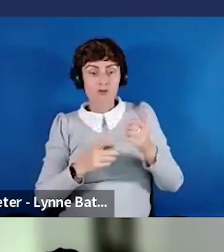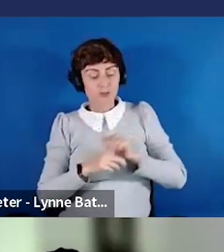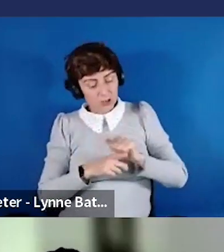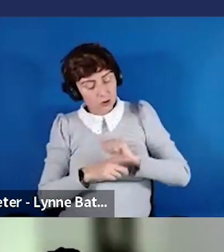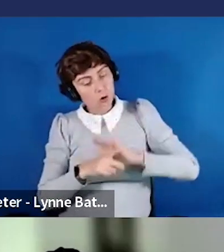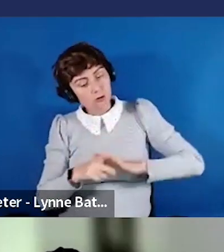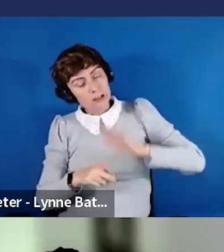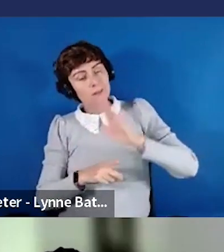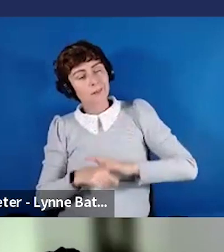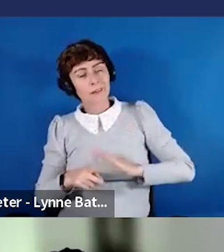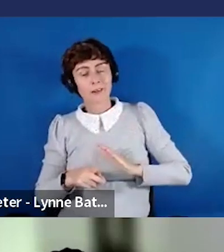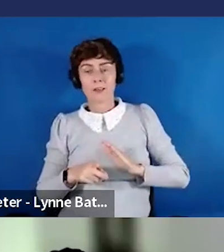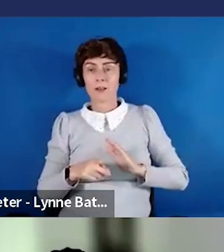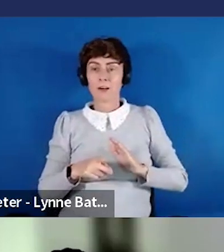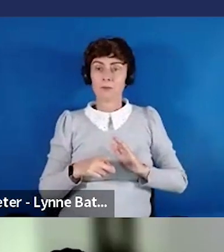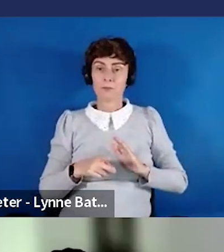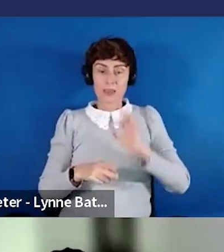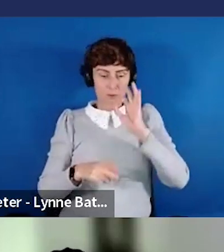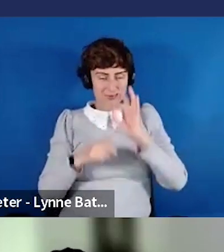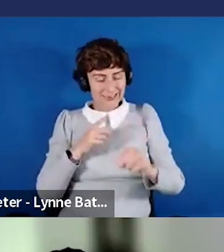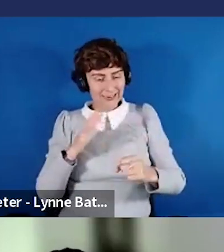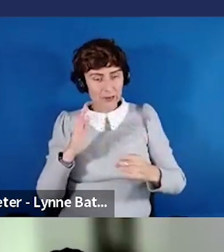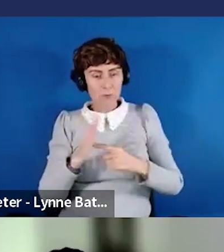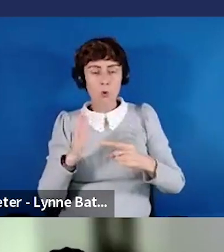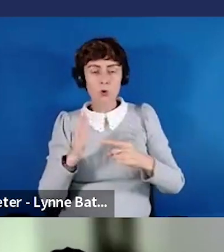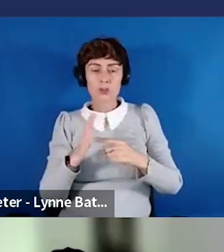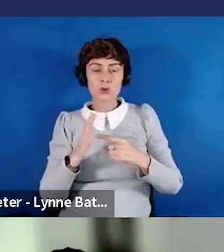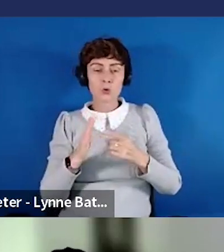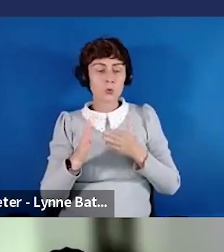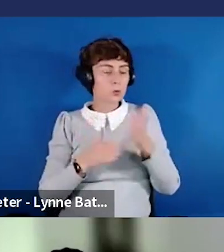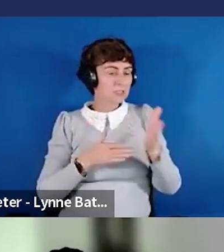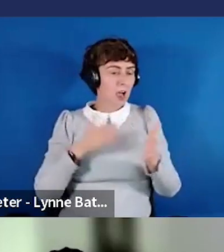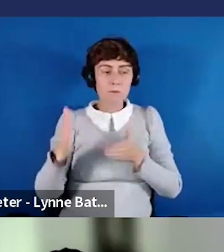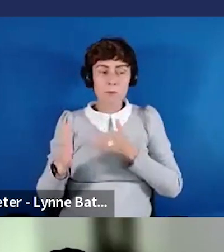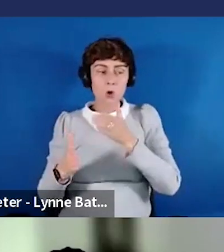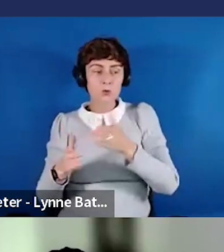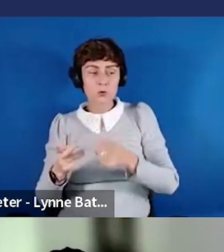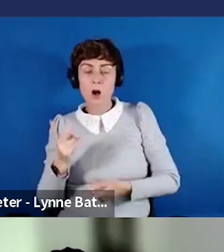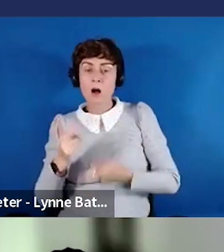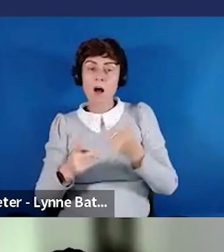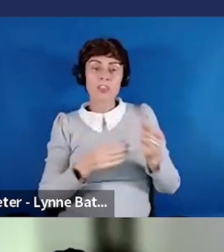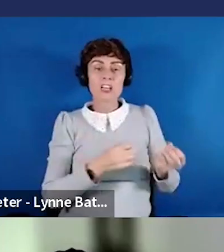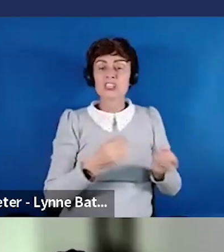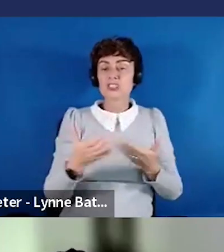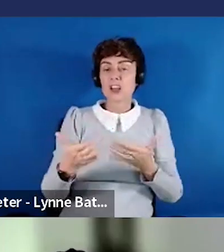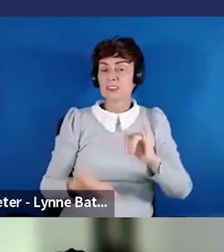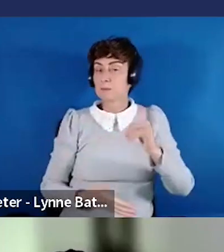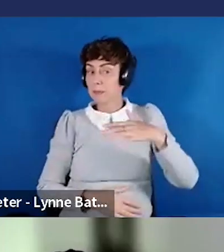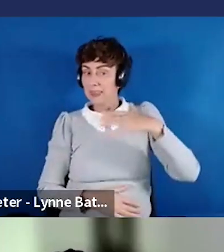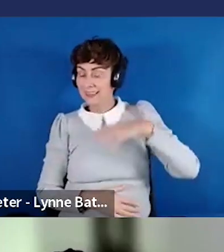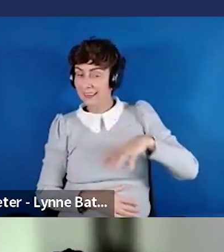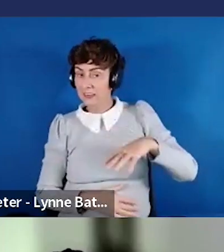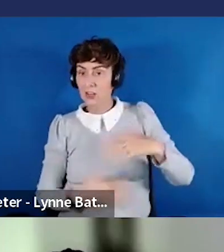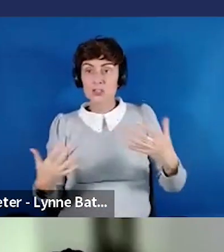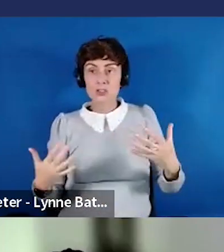reassurance, or particularly important to signpost them on to services that they may need. And so offering that birth, and a